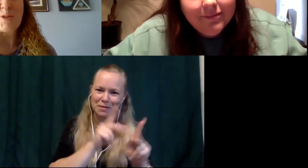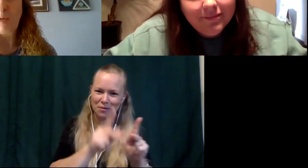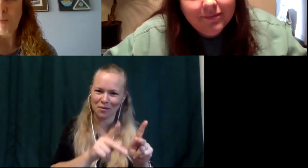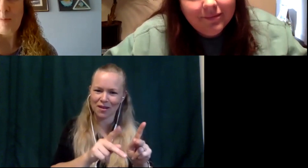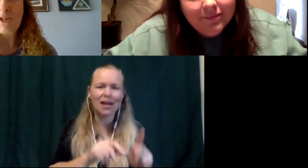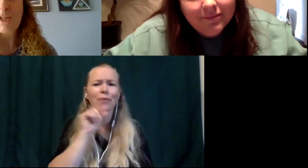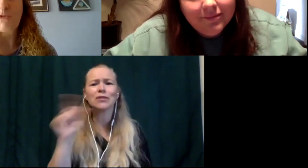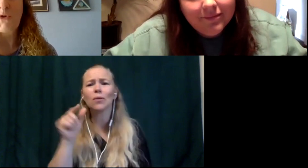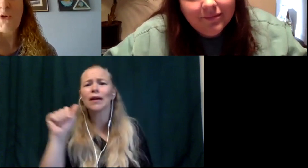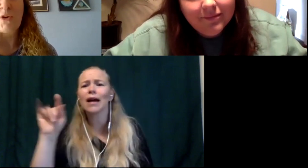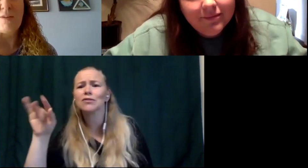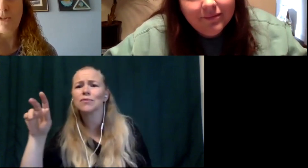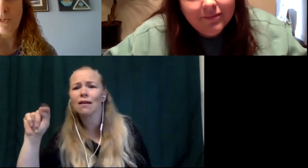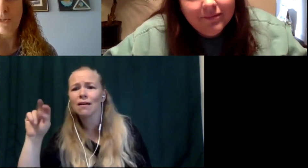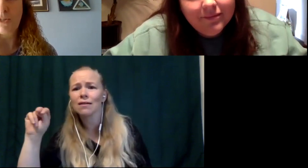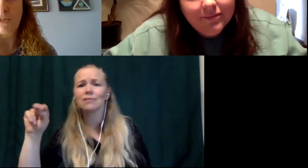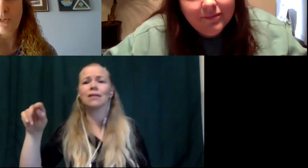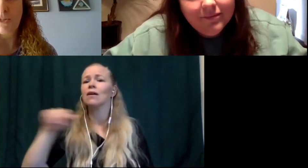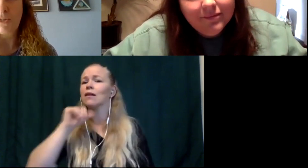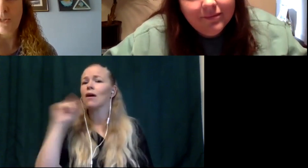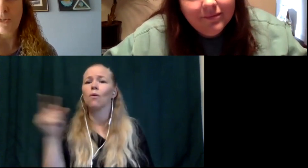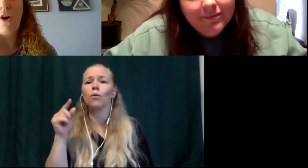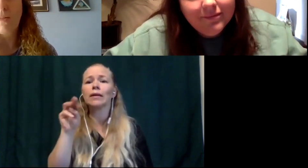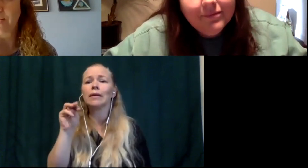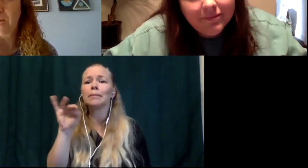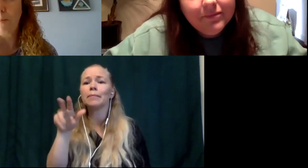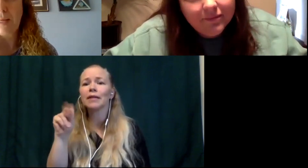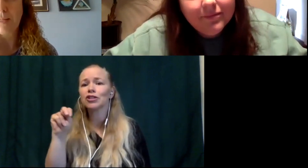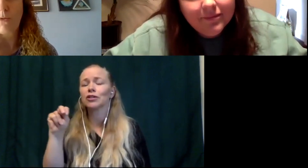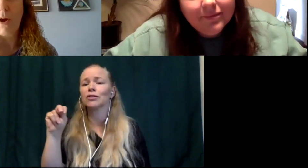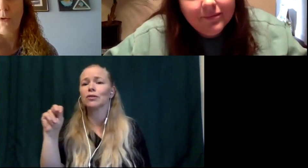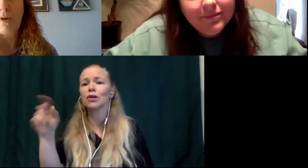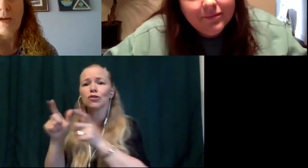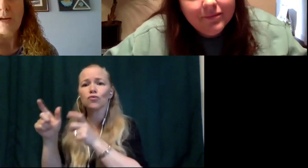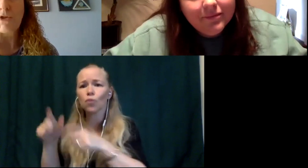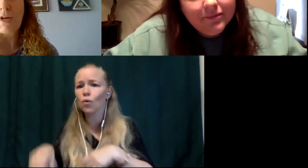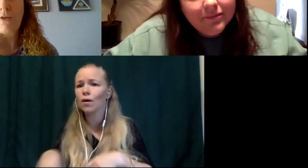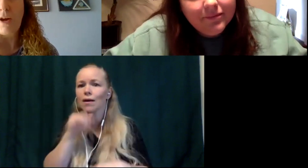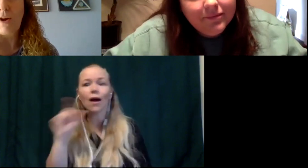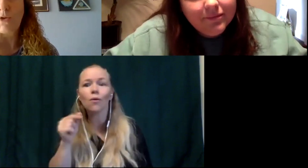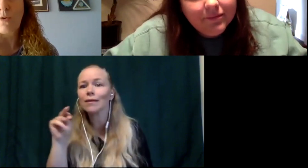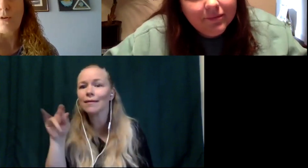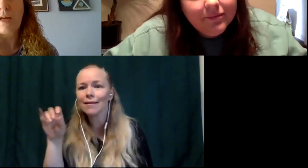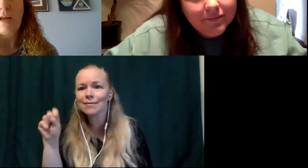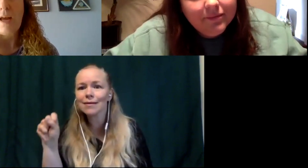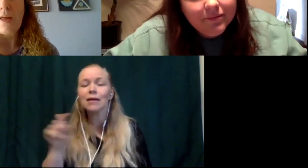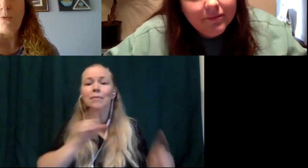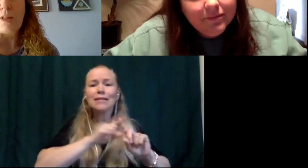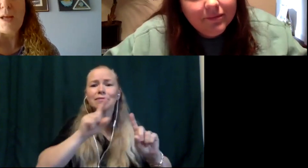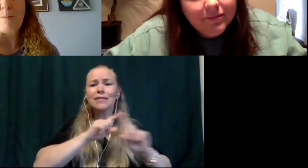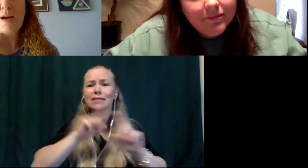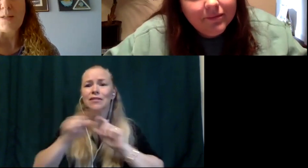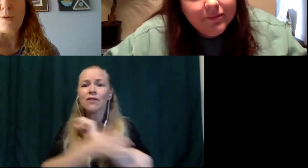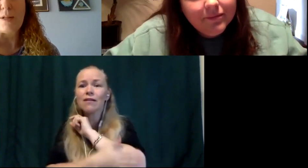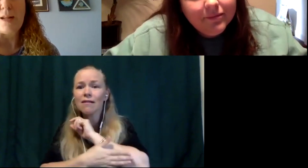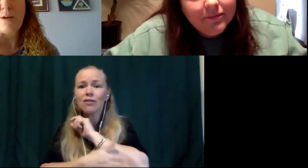astronauts or the people in mission control or even just the people at NASA. It was all these companies around the country and across the world that really